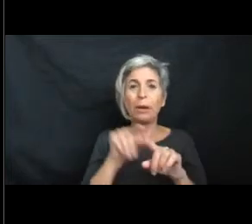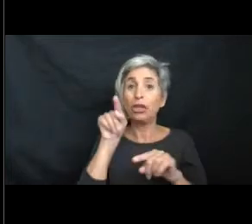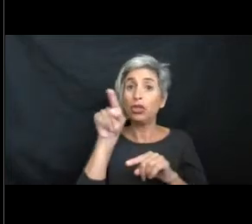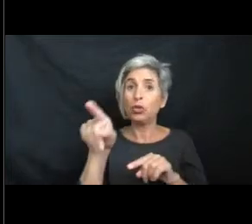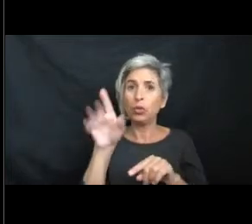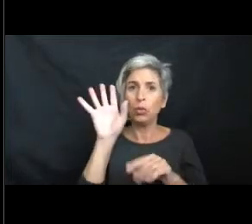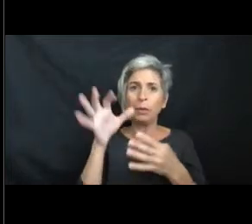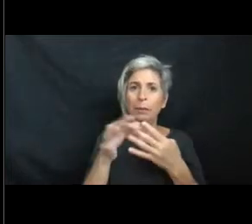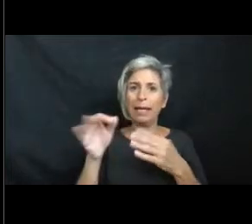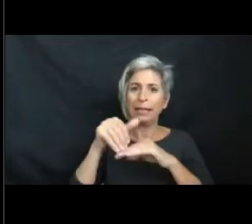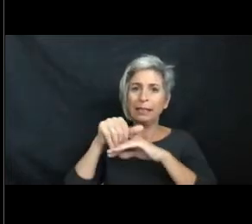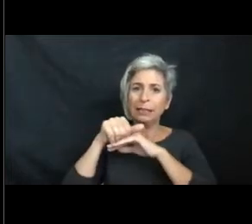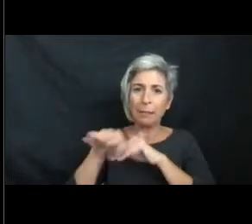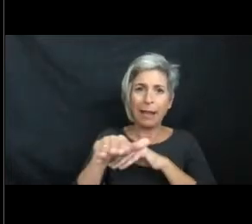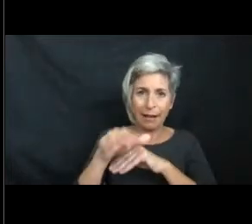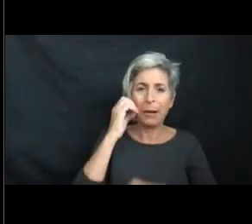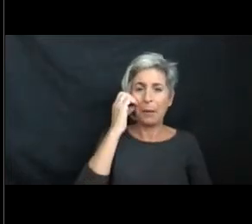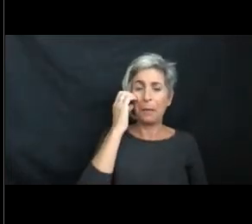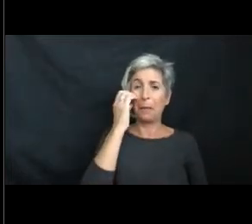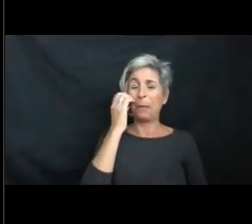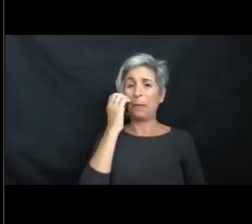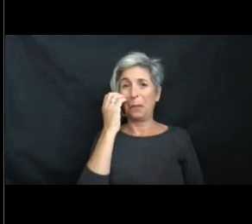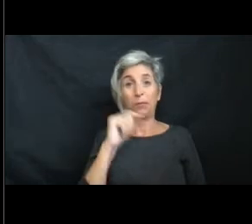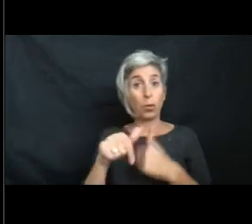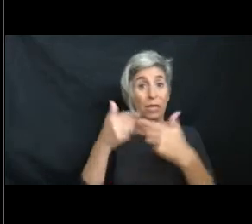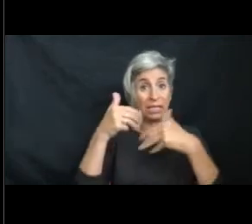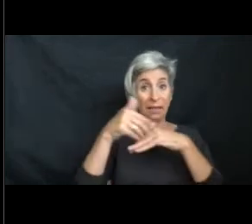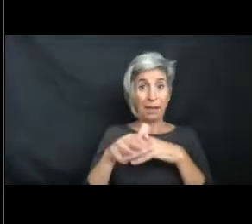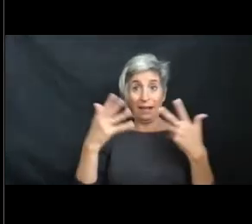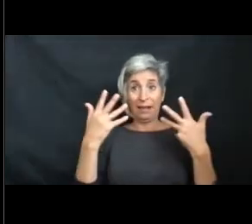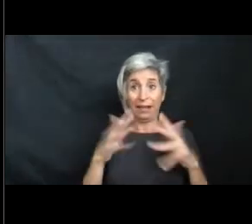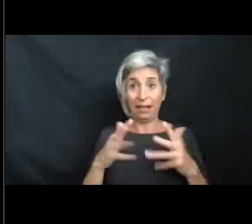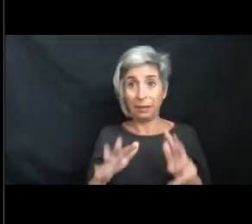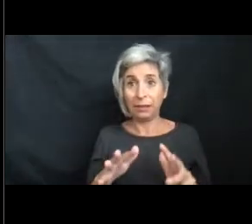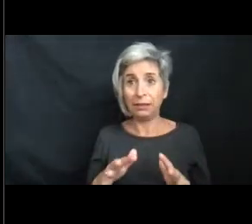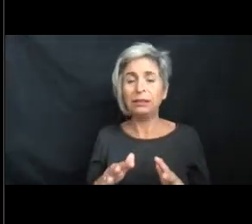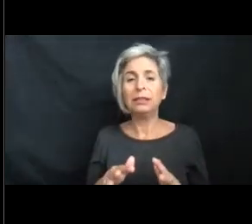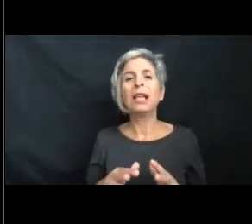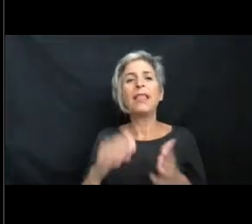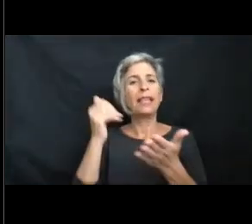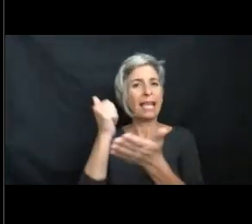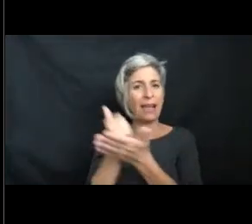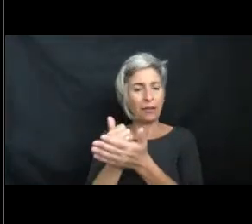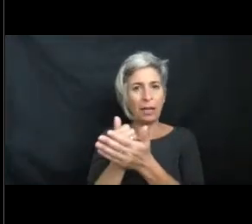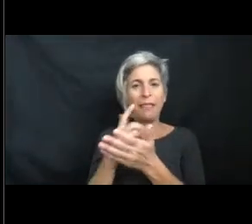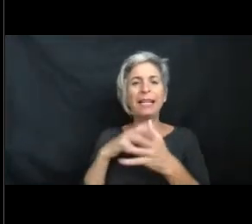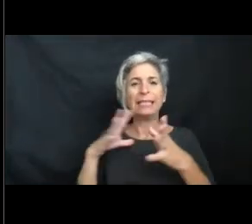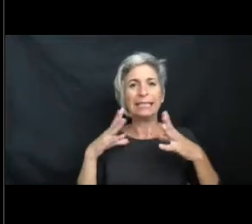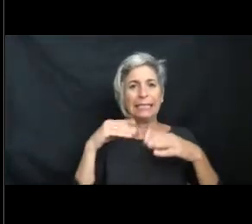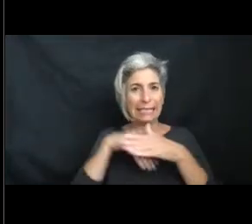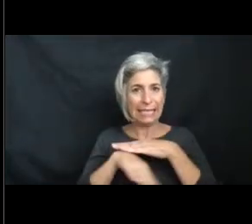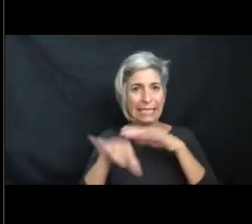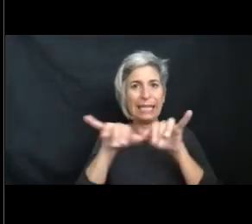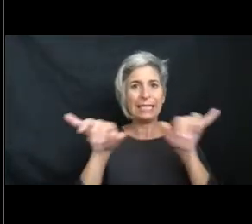get a project into the system. Once you hit submit, it's just gives you confirmation that it's in the system. So I will cancel for